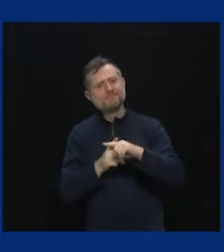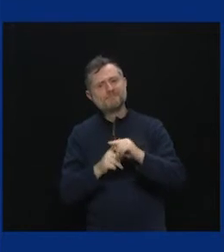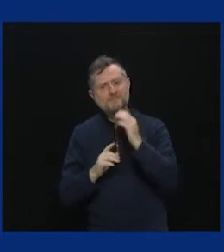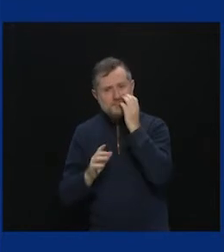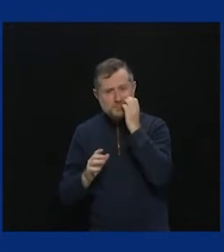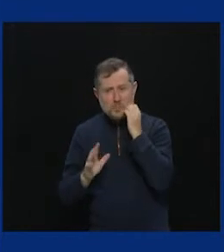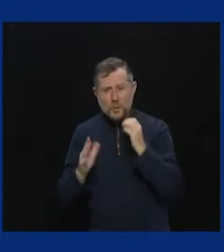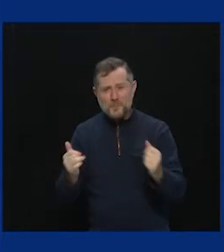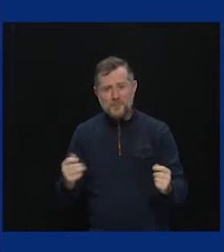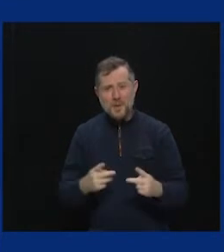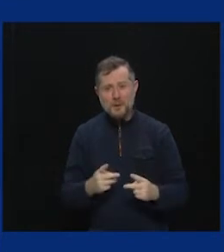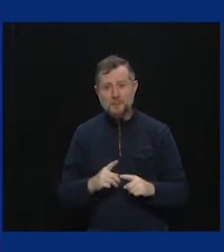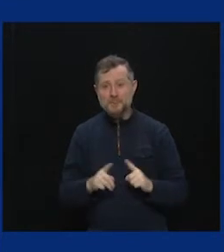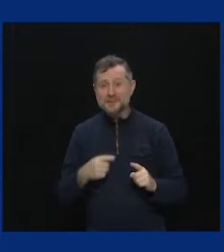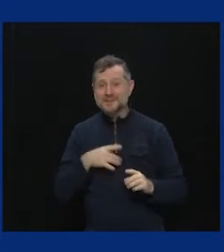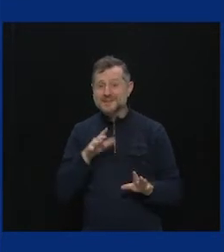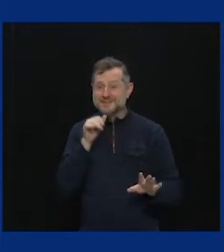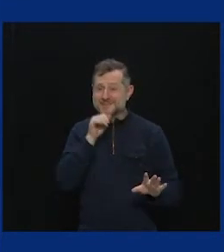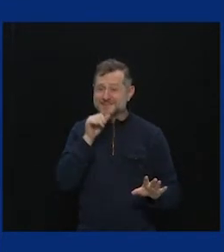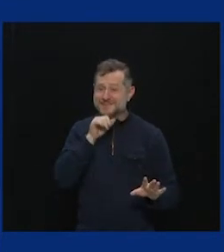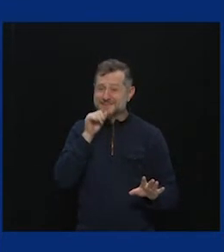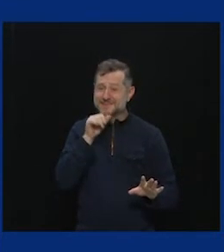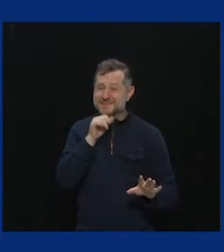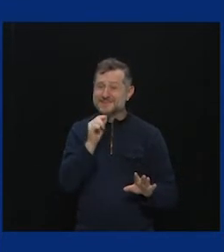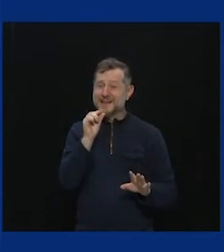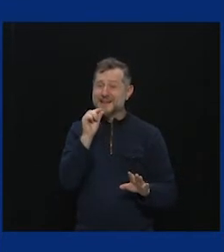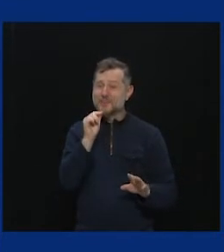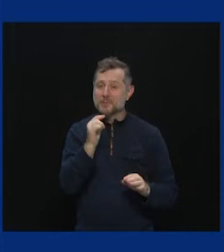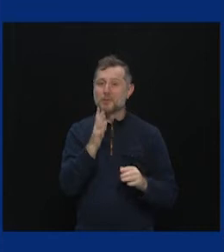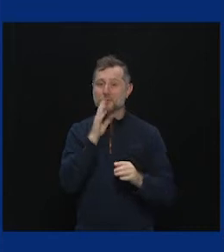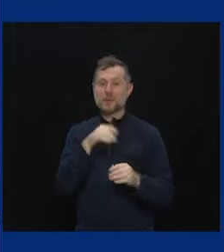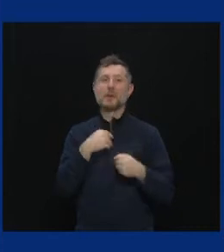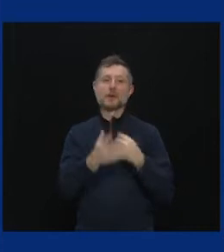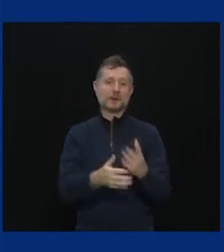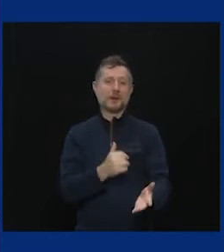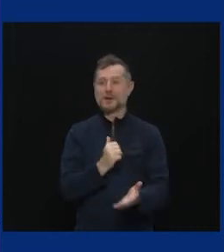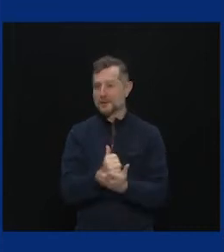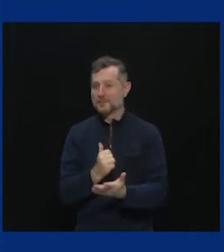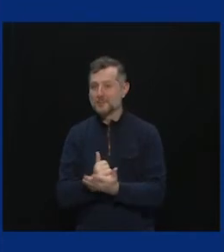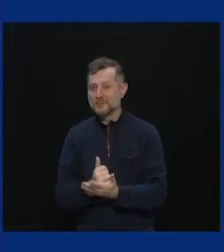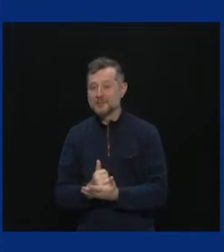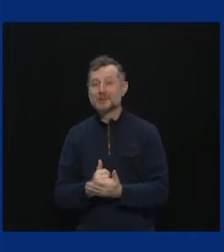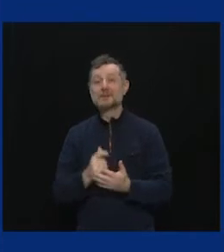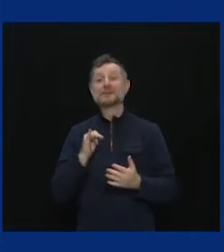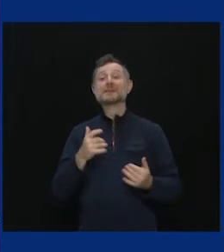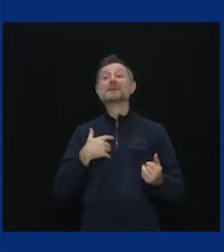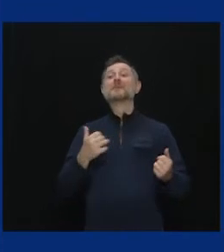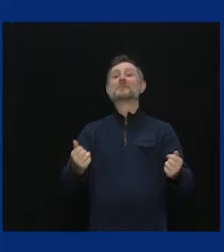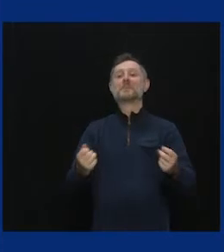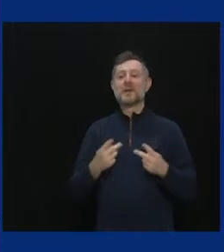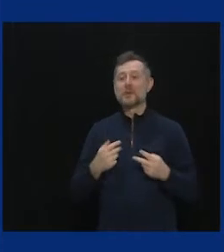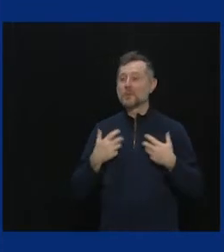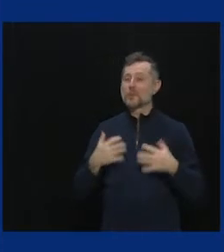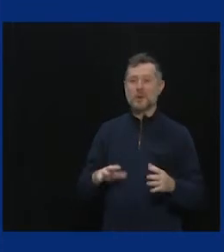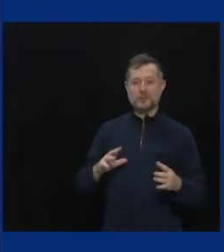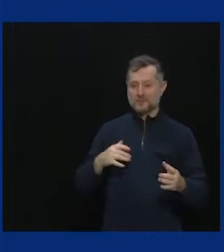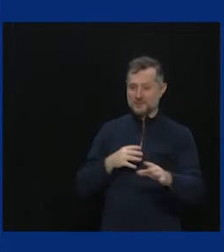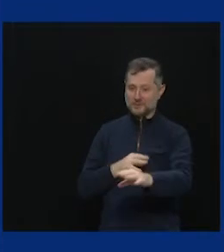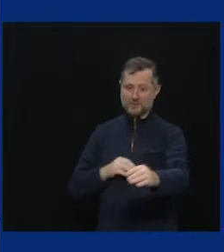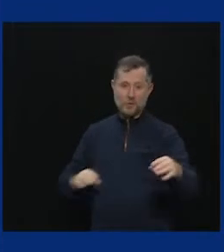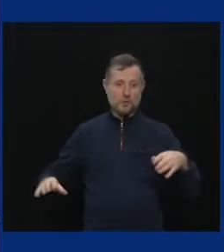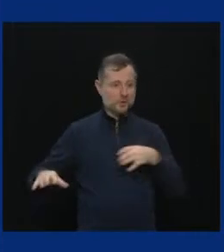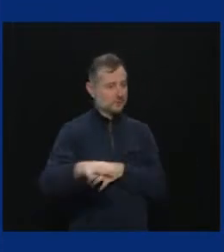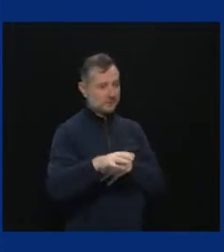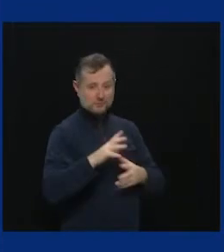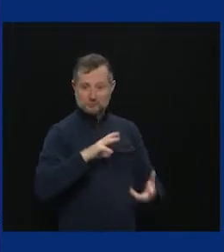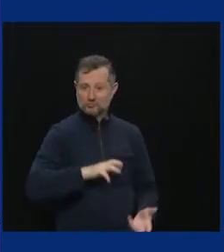just a little bit longer and give them some help. Because when it does come back, we don't want the reverse crisis. The hotels are